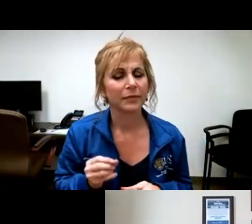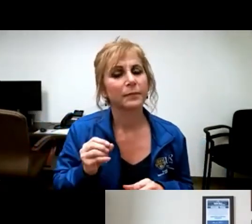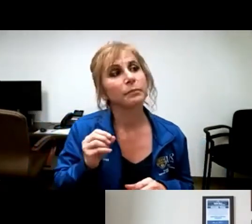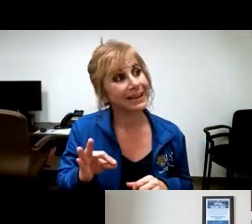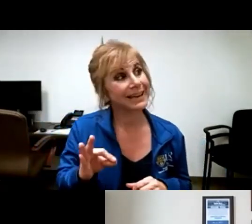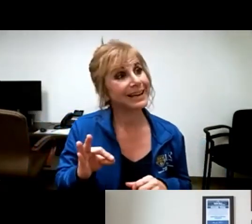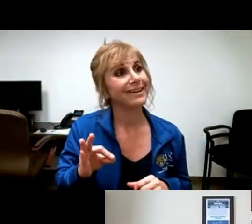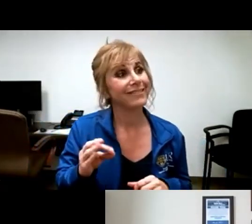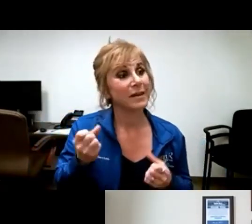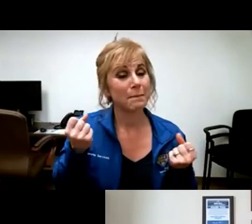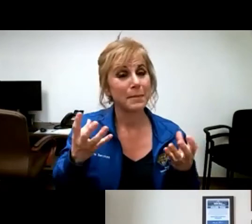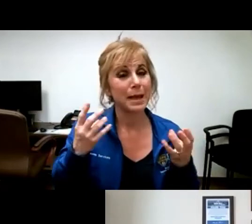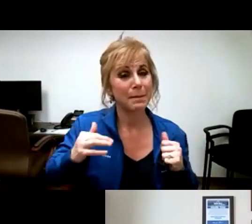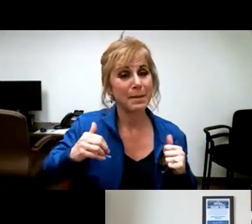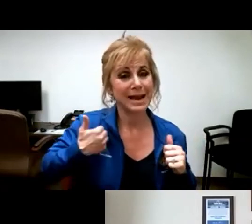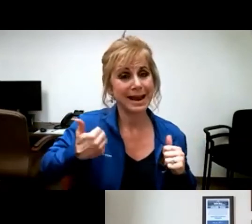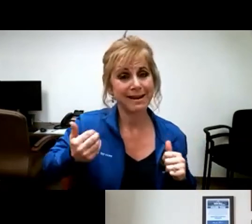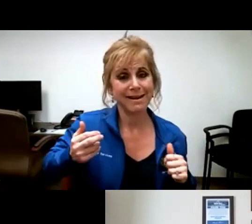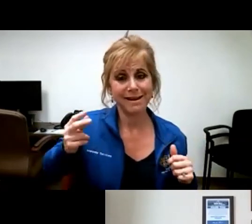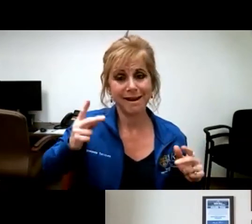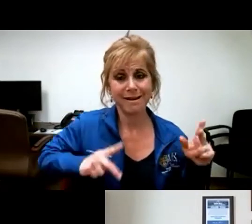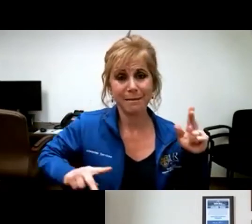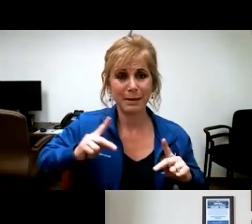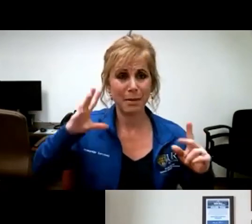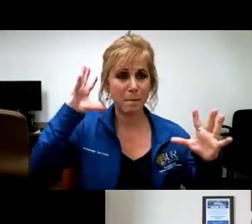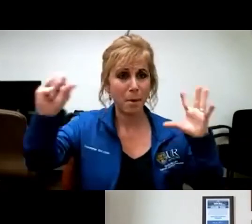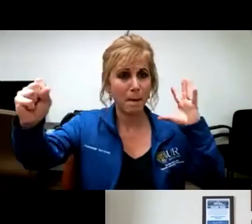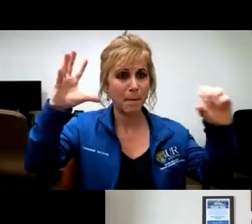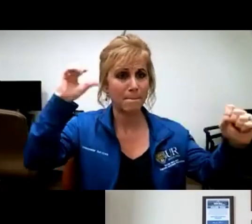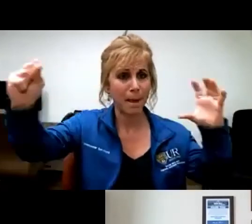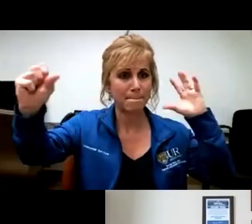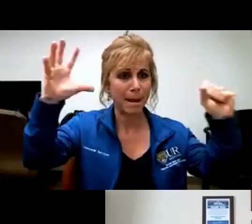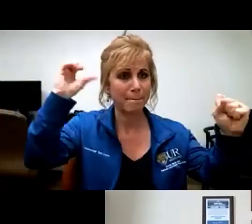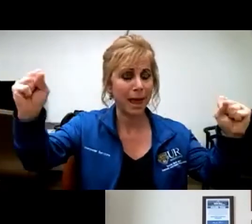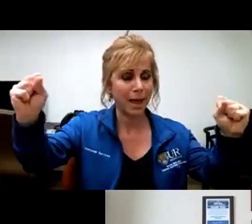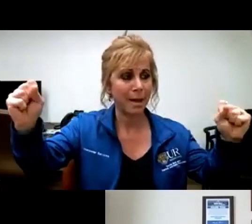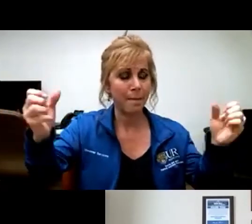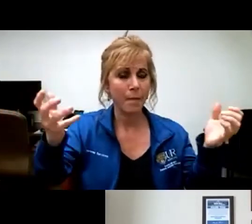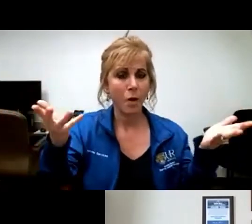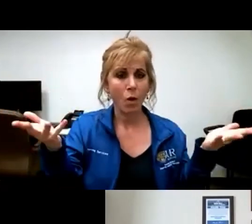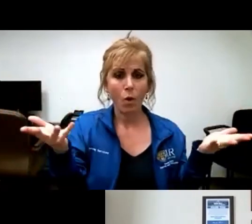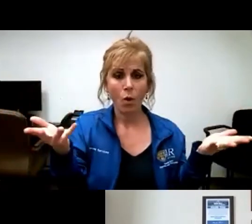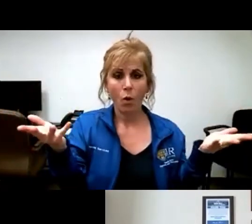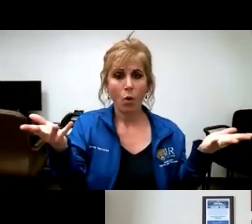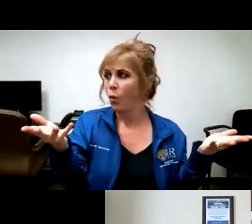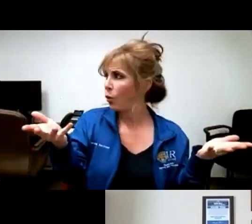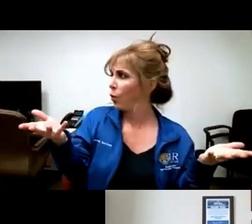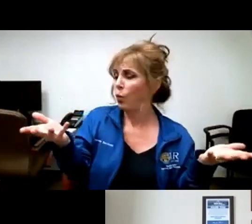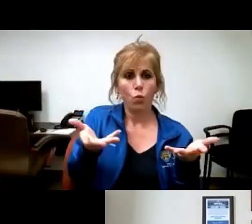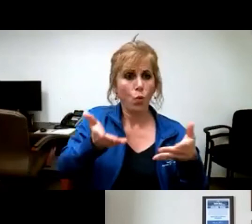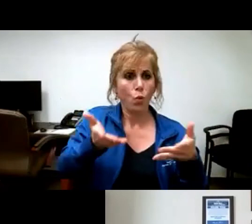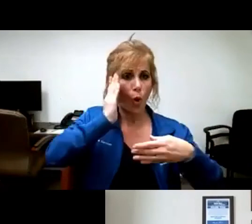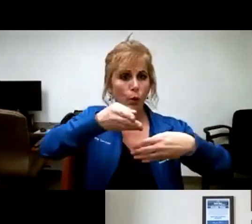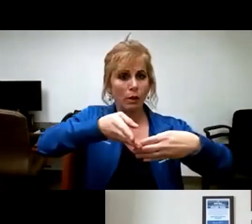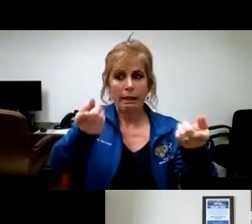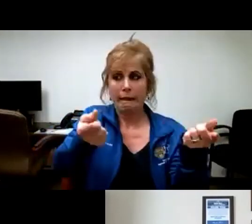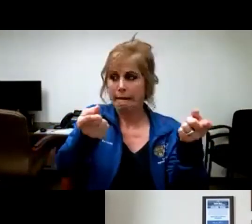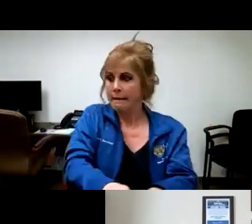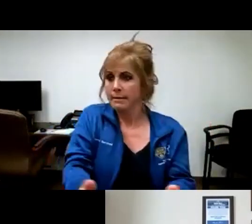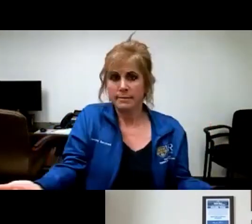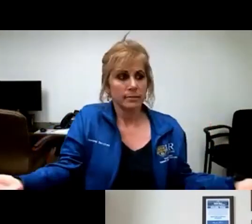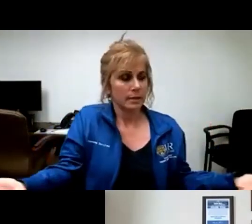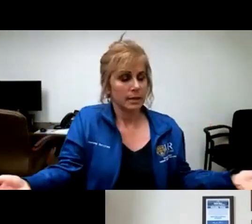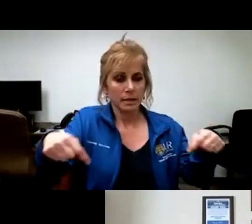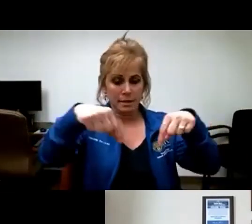impact going to be of having a young workforce move out of the region? And since we're already a region that has a high burden of poverty in certain